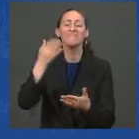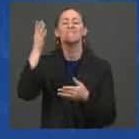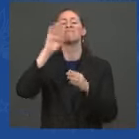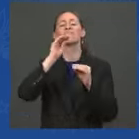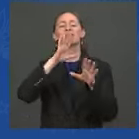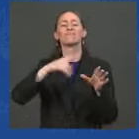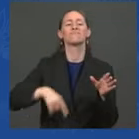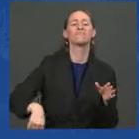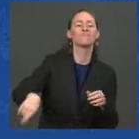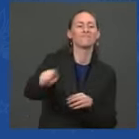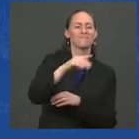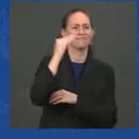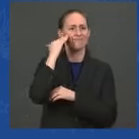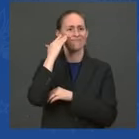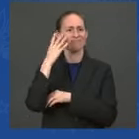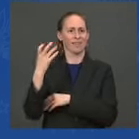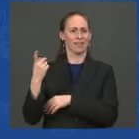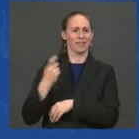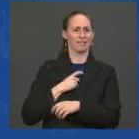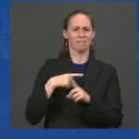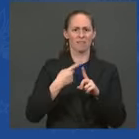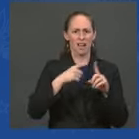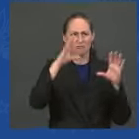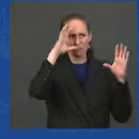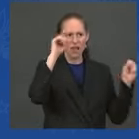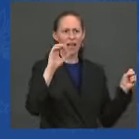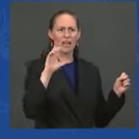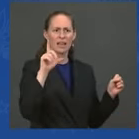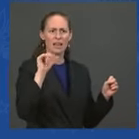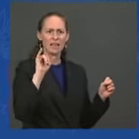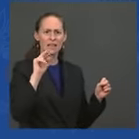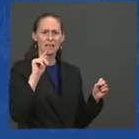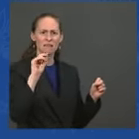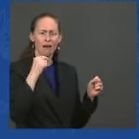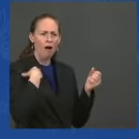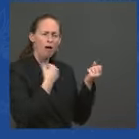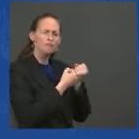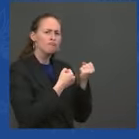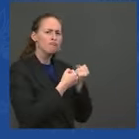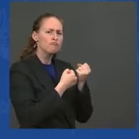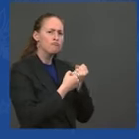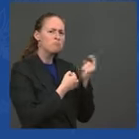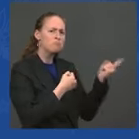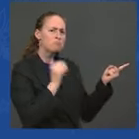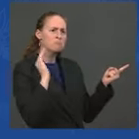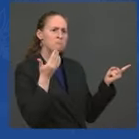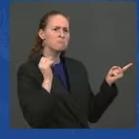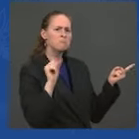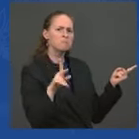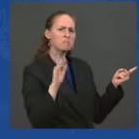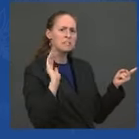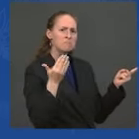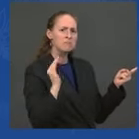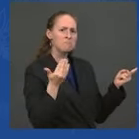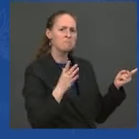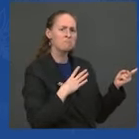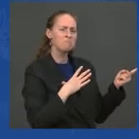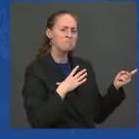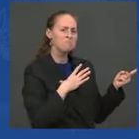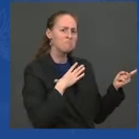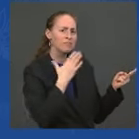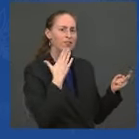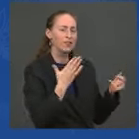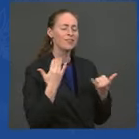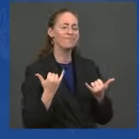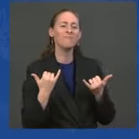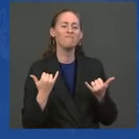asking about President Clinton. I've been exchanging calls. He seems to be, God willing, doing well. And so